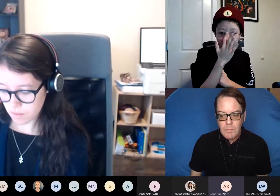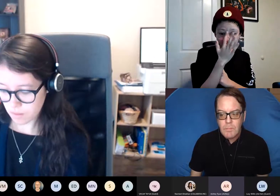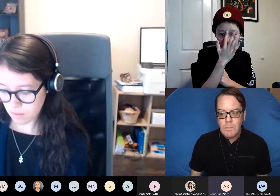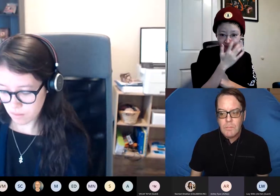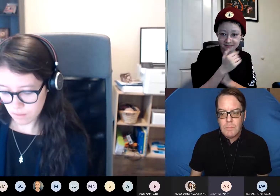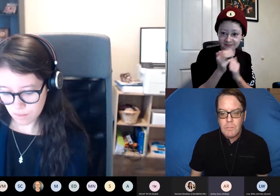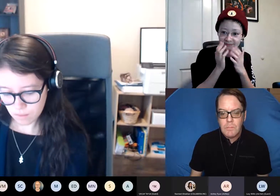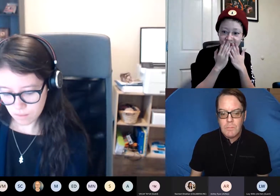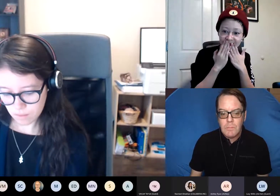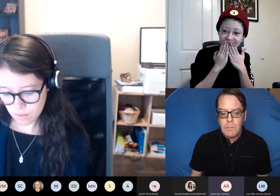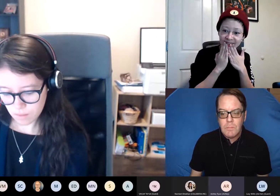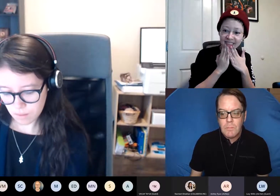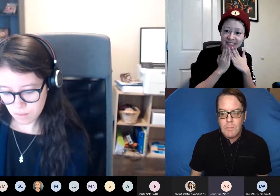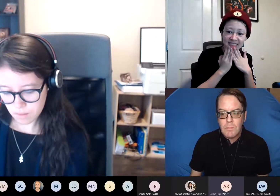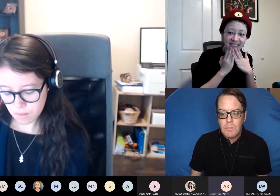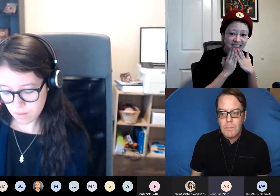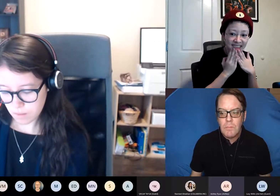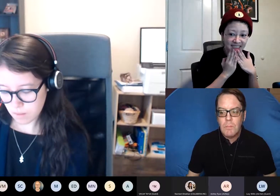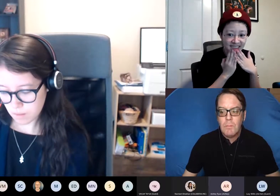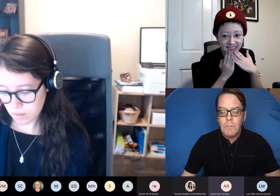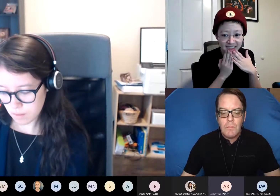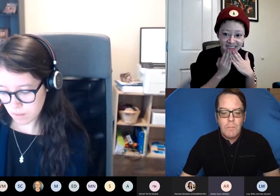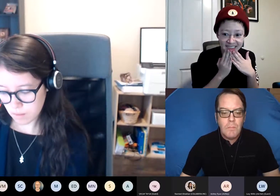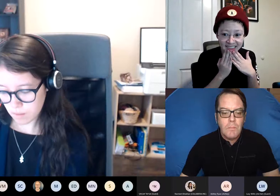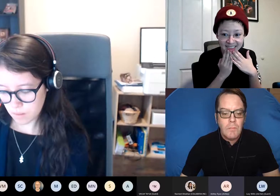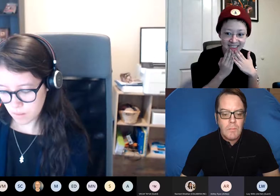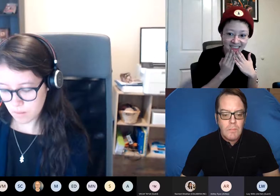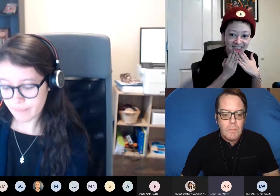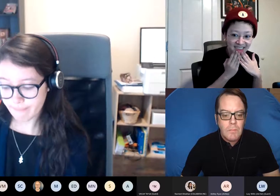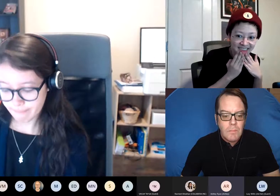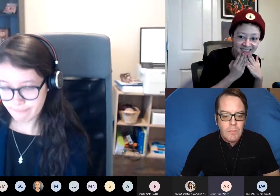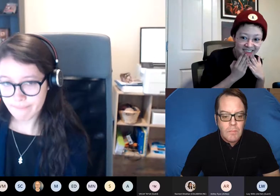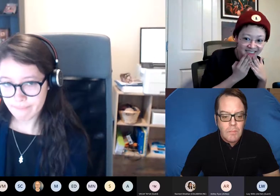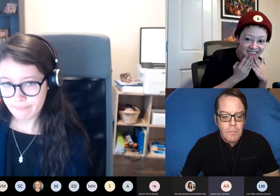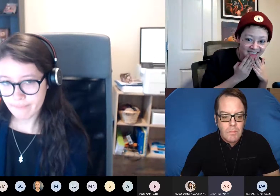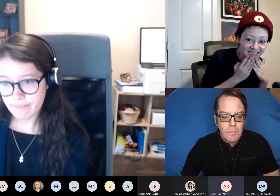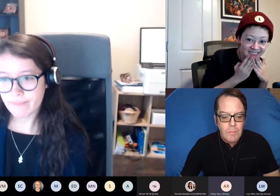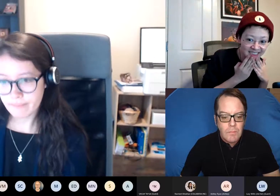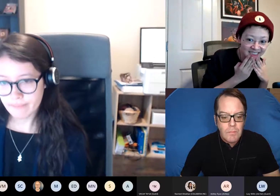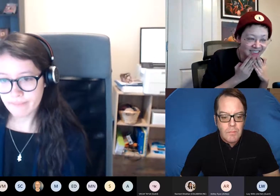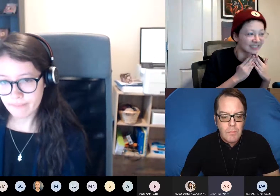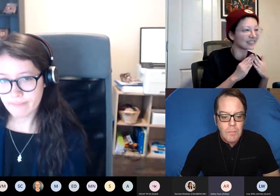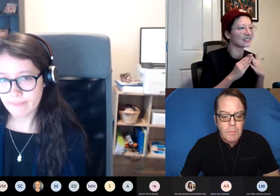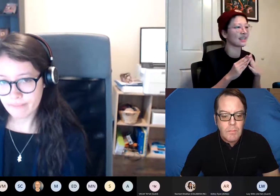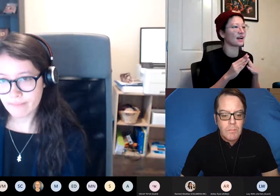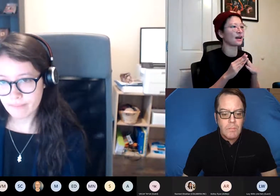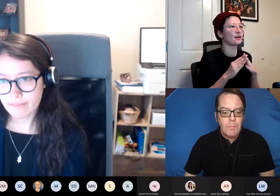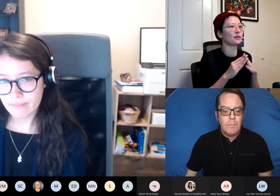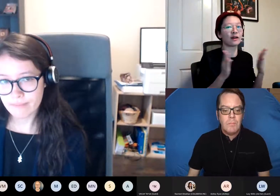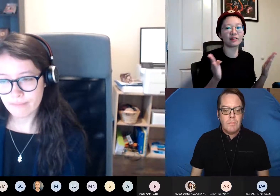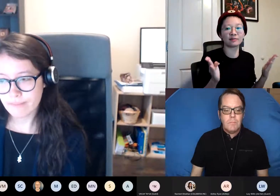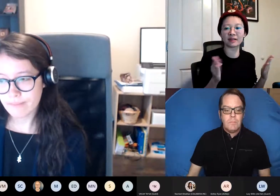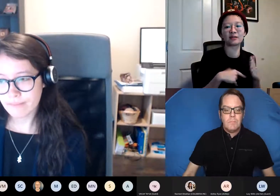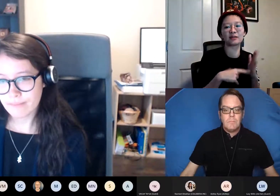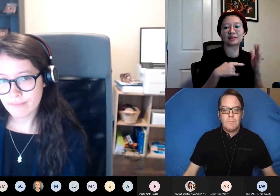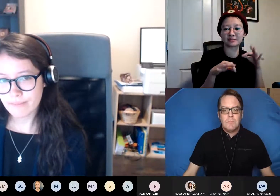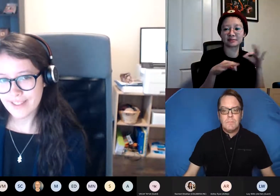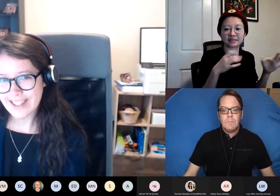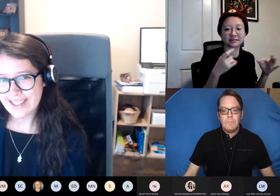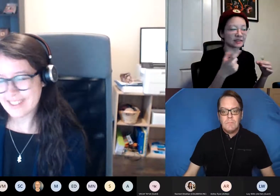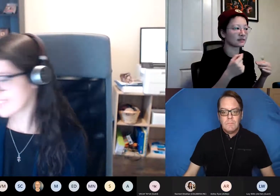I'm not sure if any of you are familiar with those ASL gloves or have heard of them in the past.